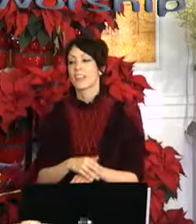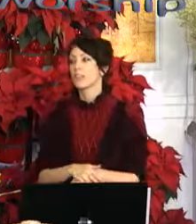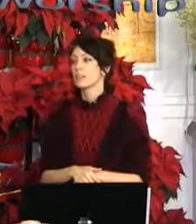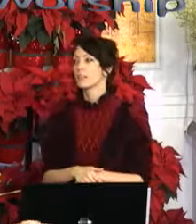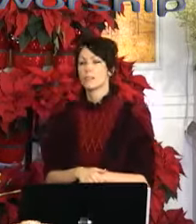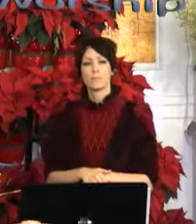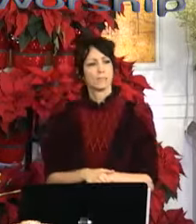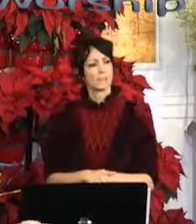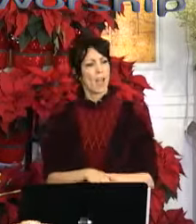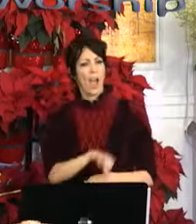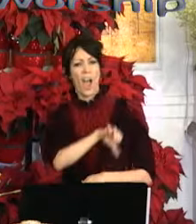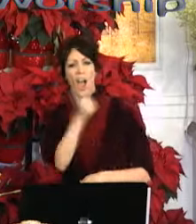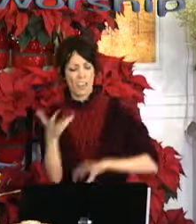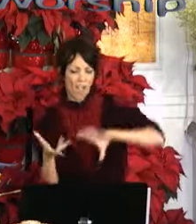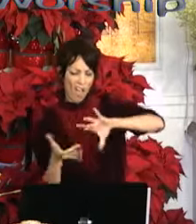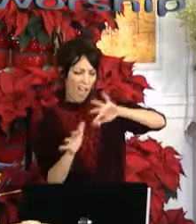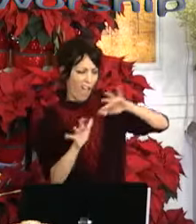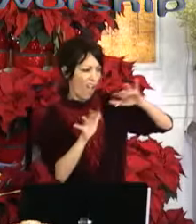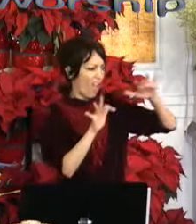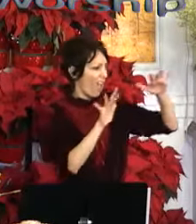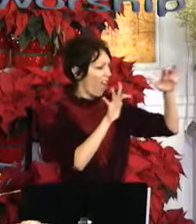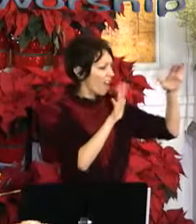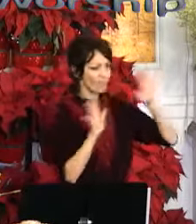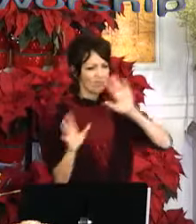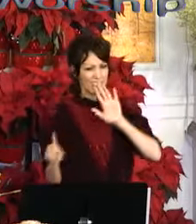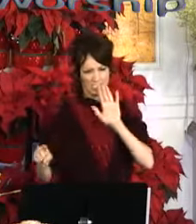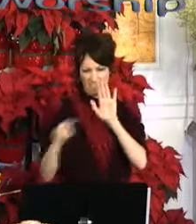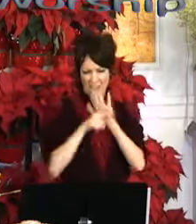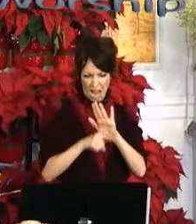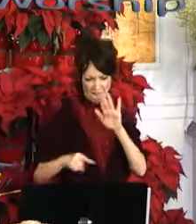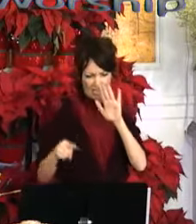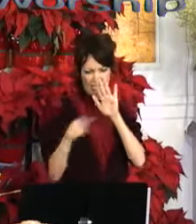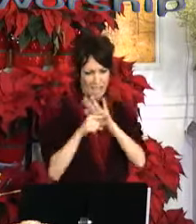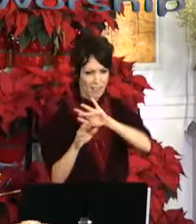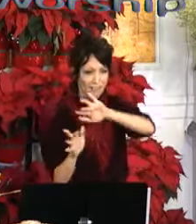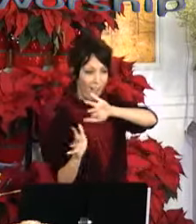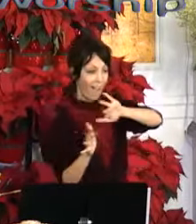Don't let some hell-bent heart leave you bitter.